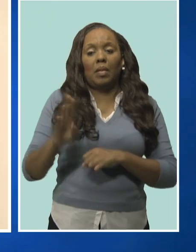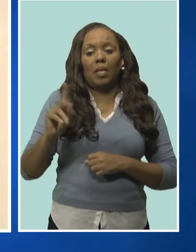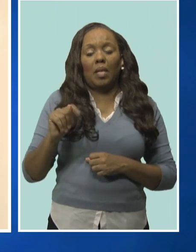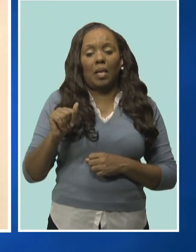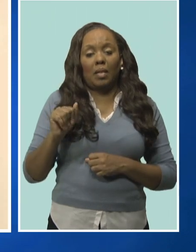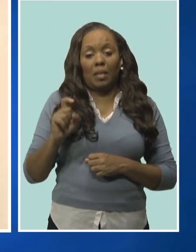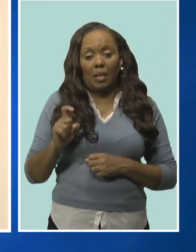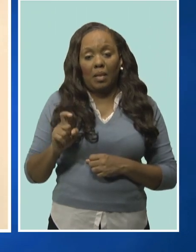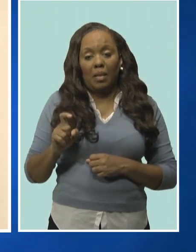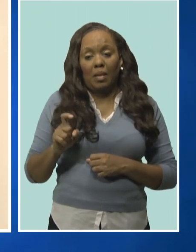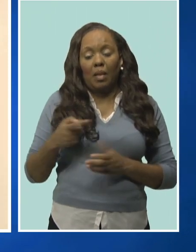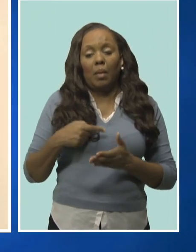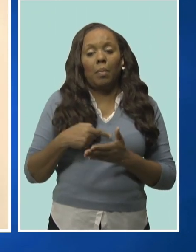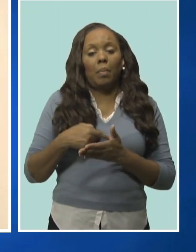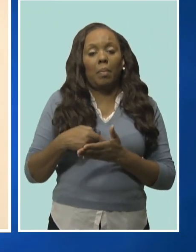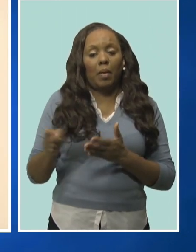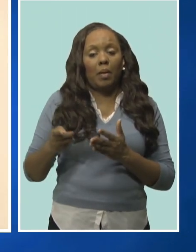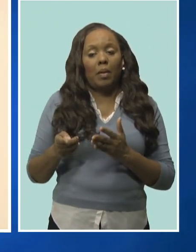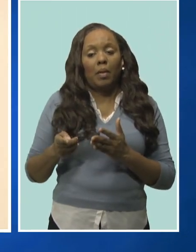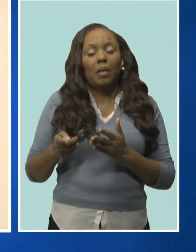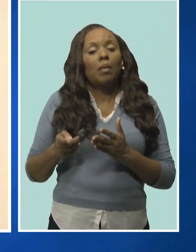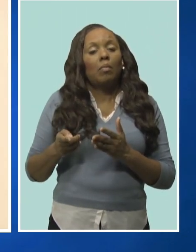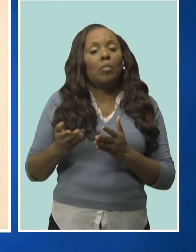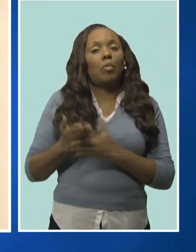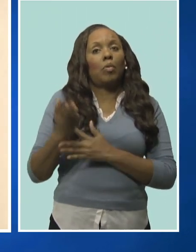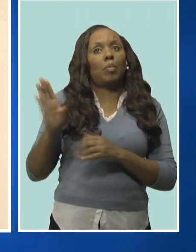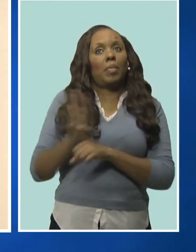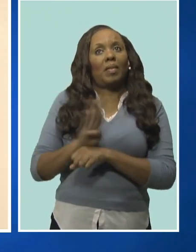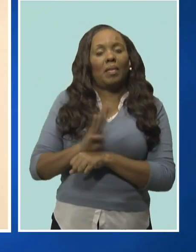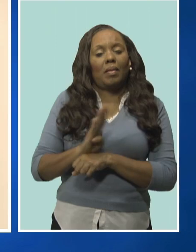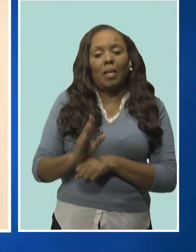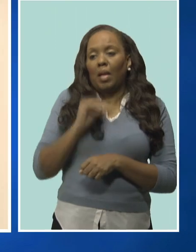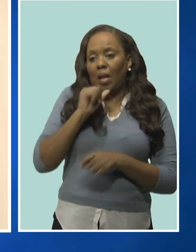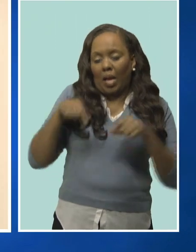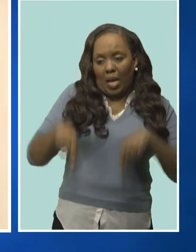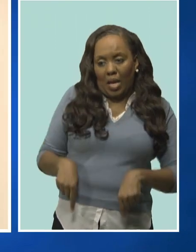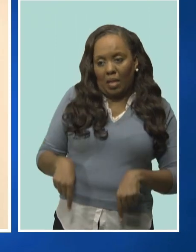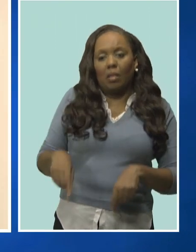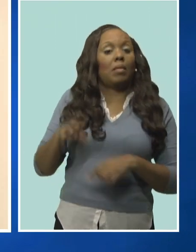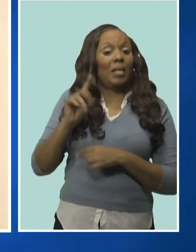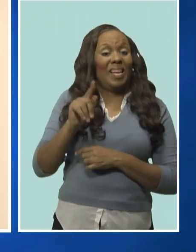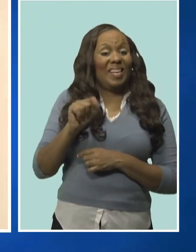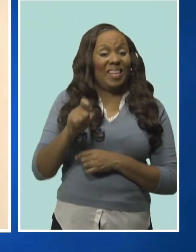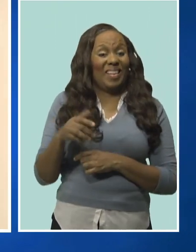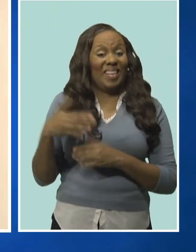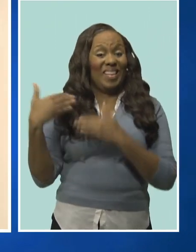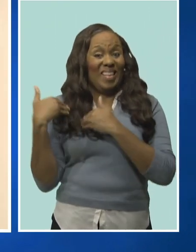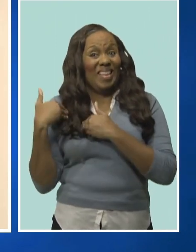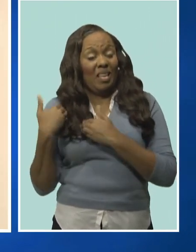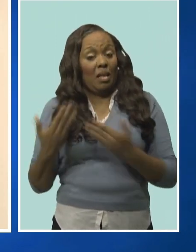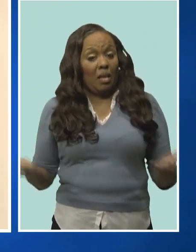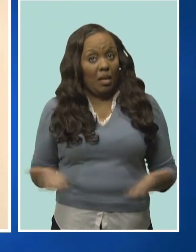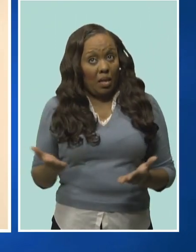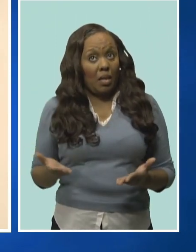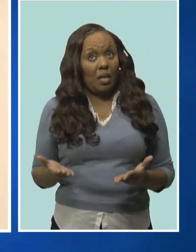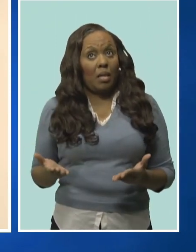not that are external to Barbados, and therefore it is important to appreciate that the tax burden being undertaken across the country